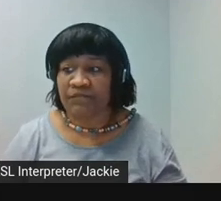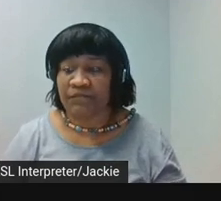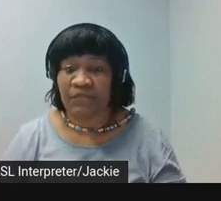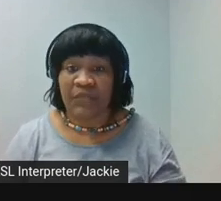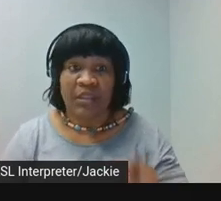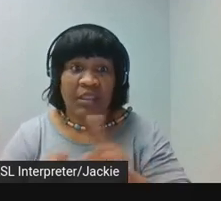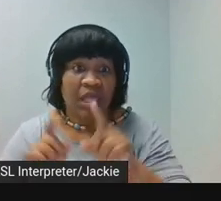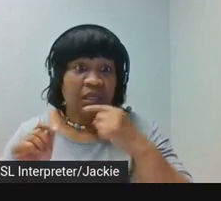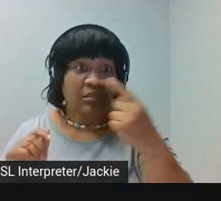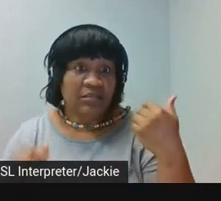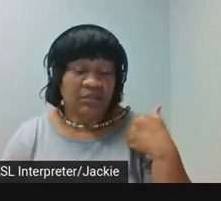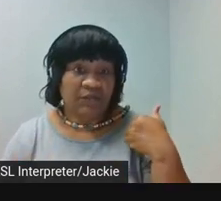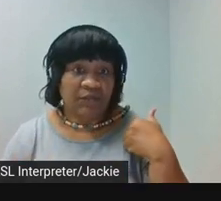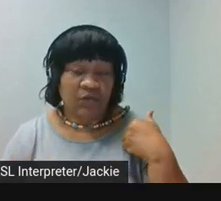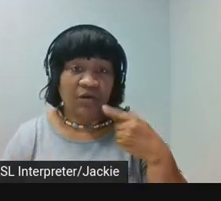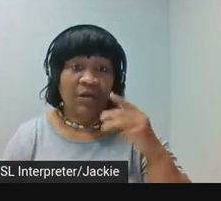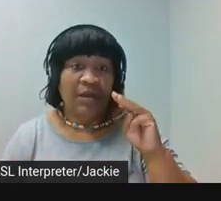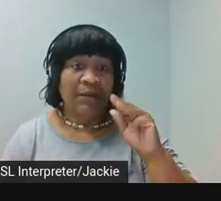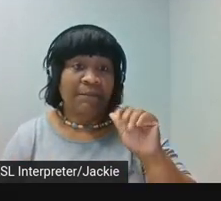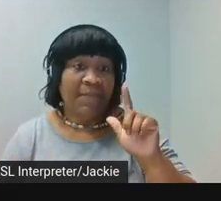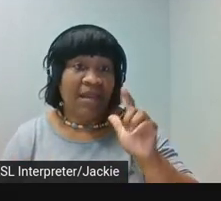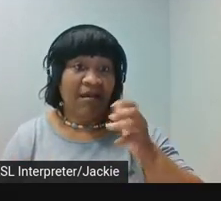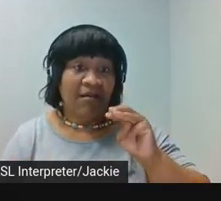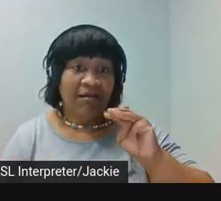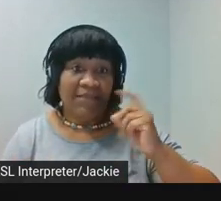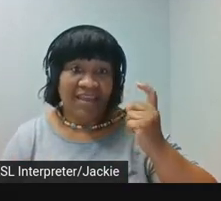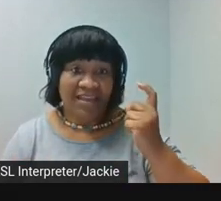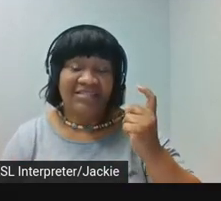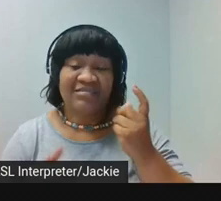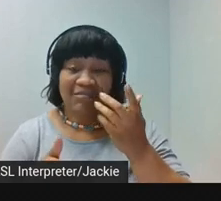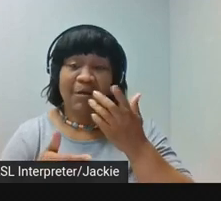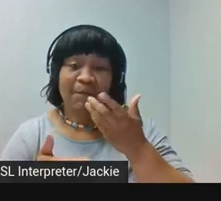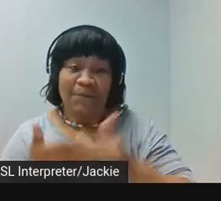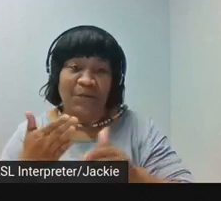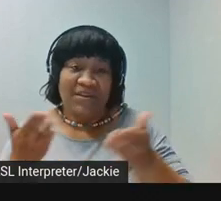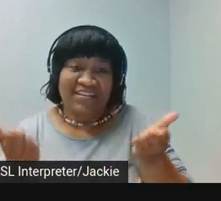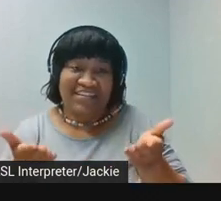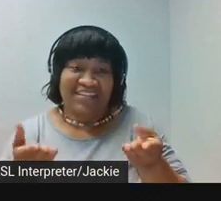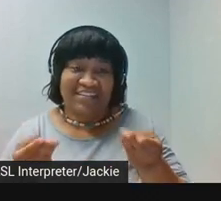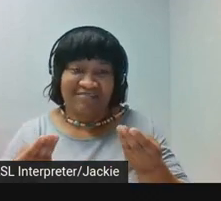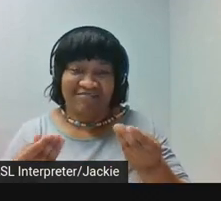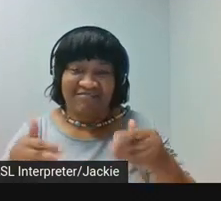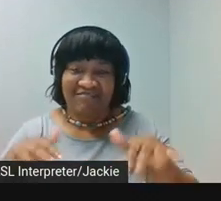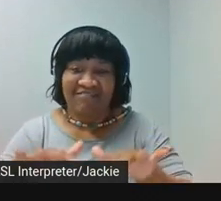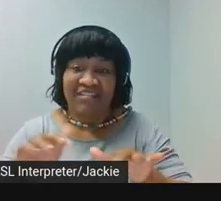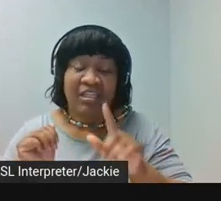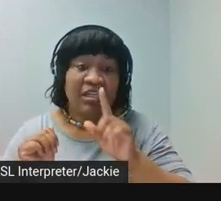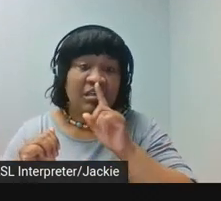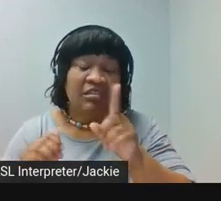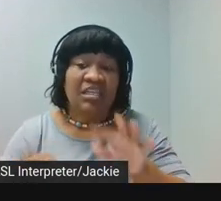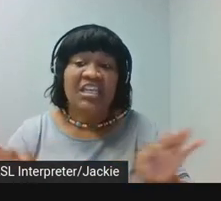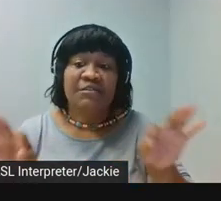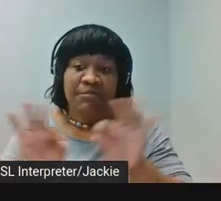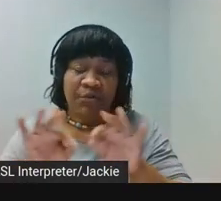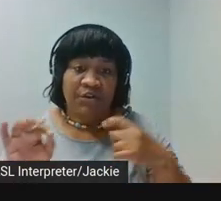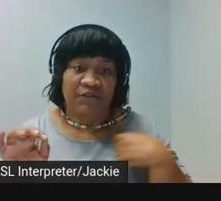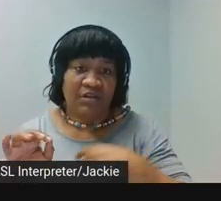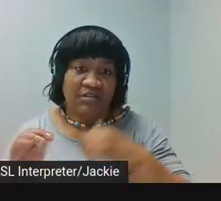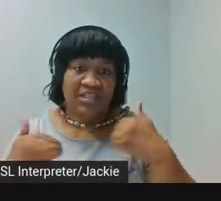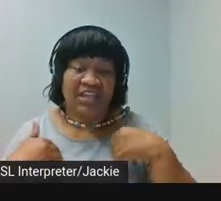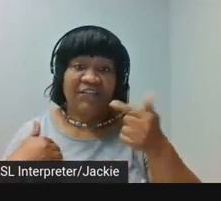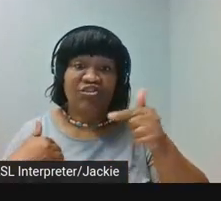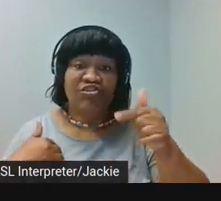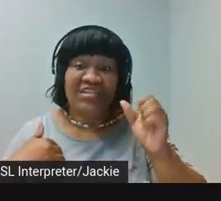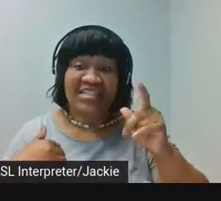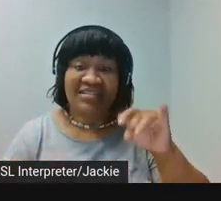Like I said before, Malcolm X's birth home was on this site, and it's extremely important for us to have green